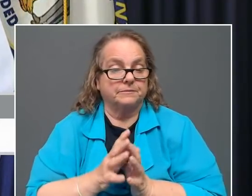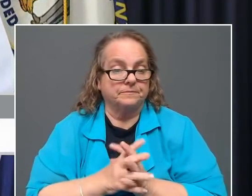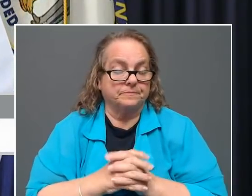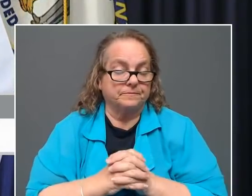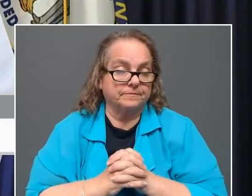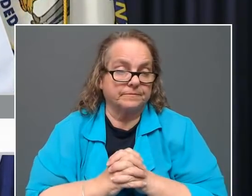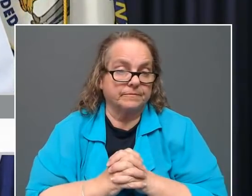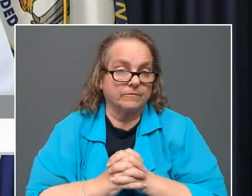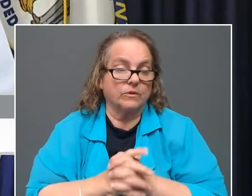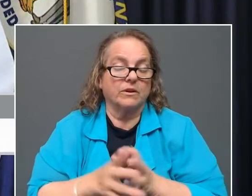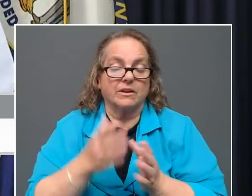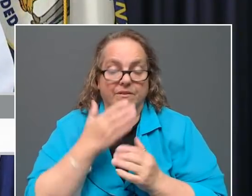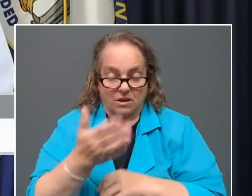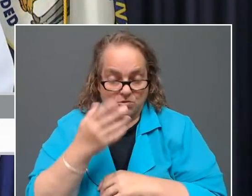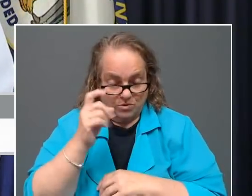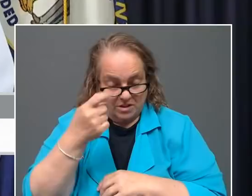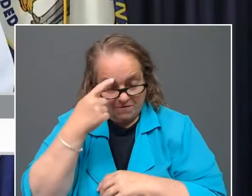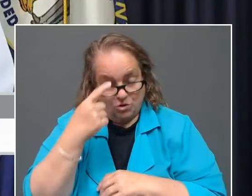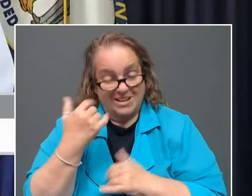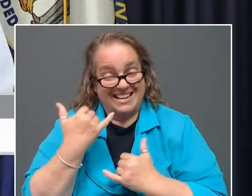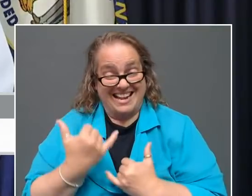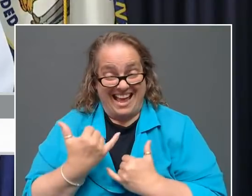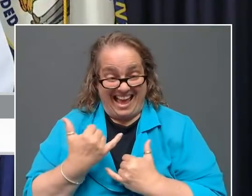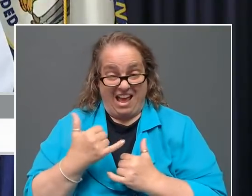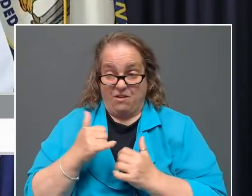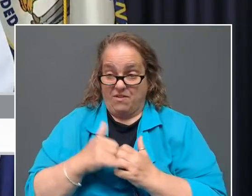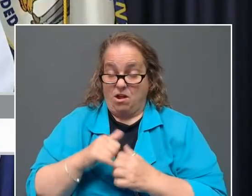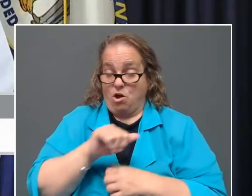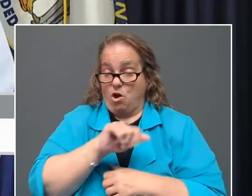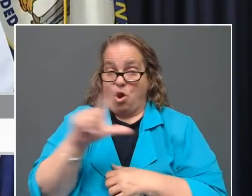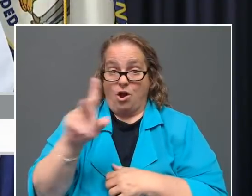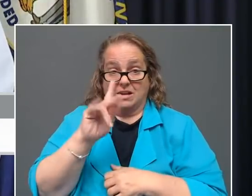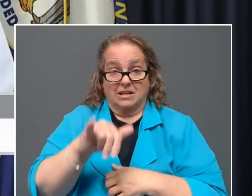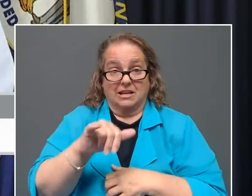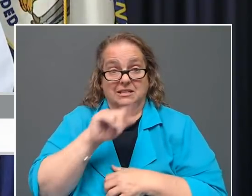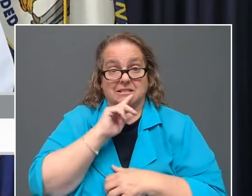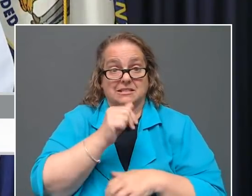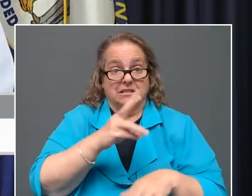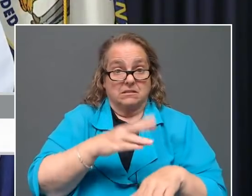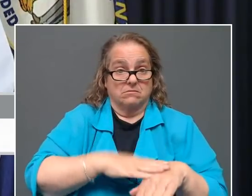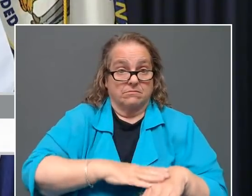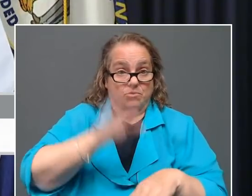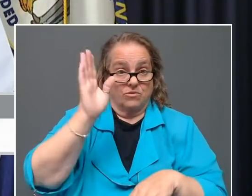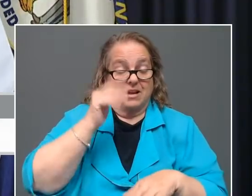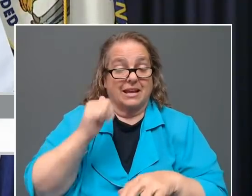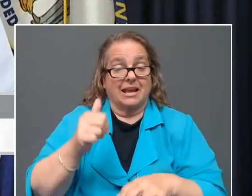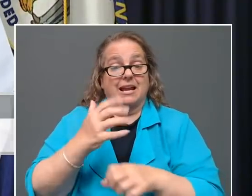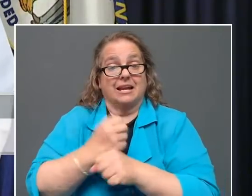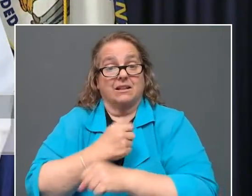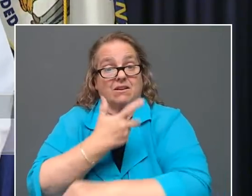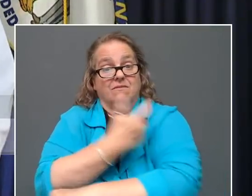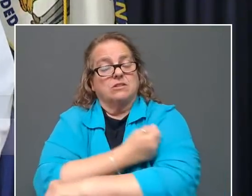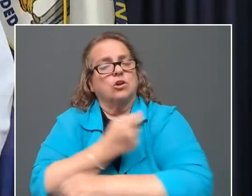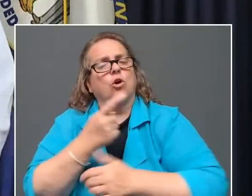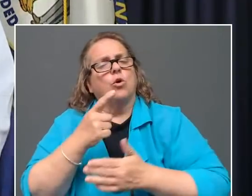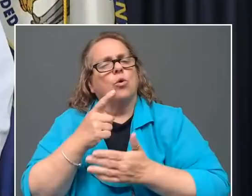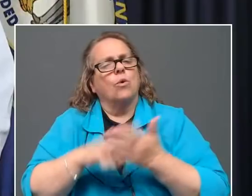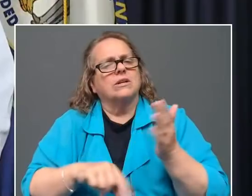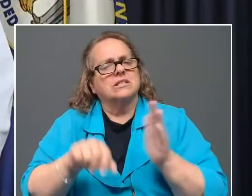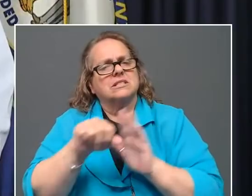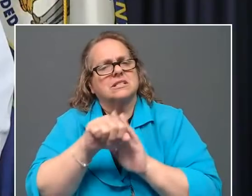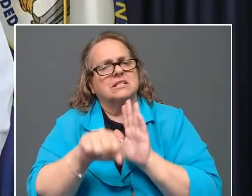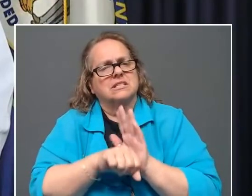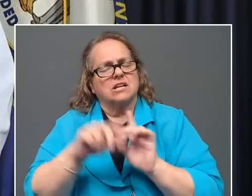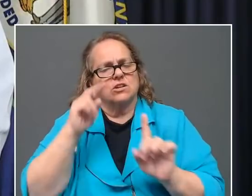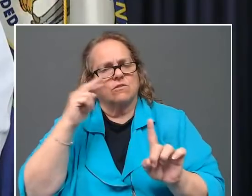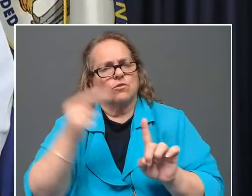Thank you, Governor. Now that all Kentuckians ages 16 and up are eligible to receive the vaccination, what's the state's position on waiving